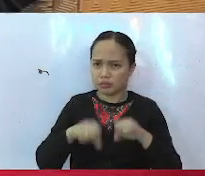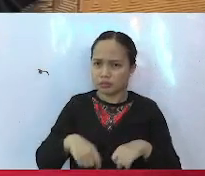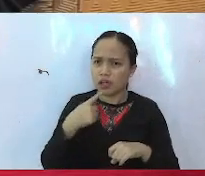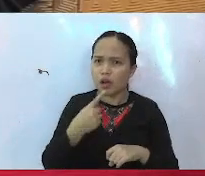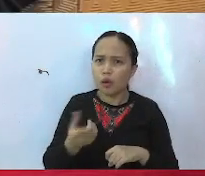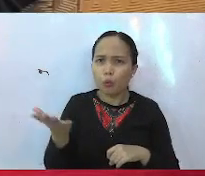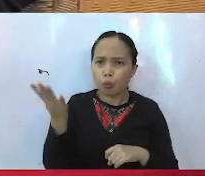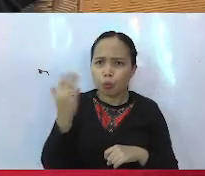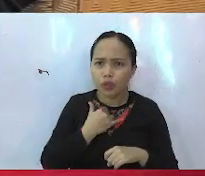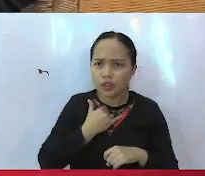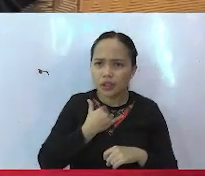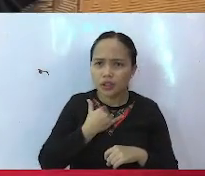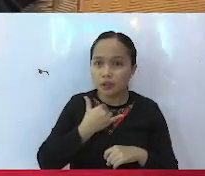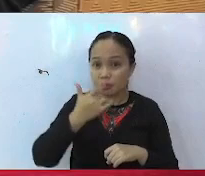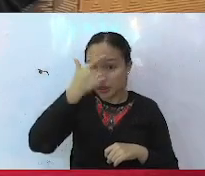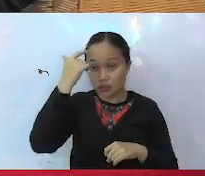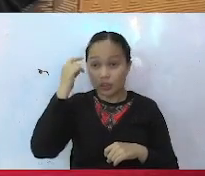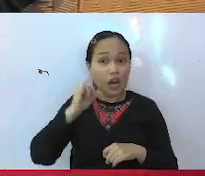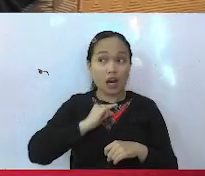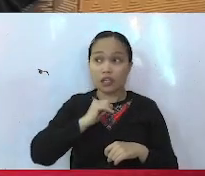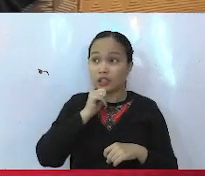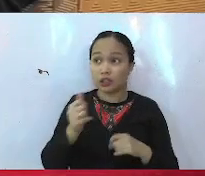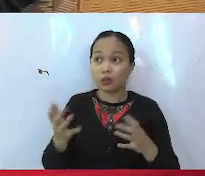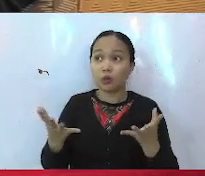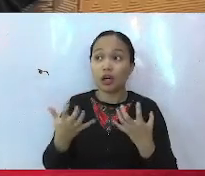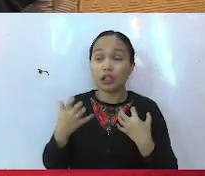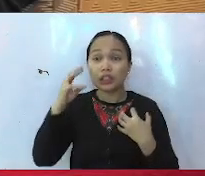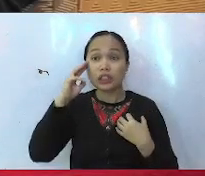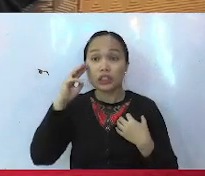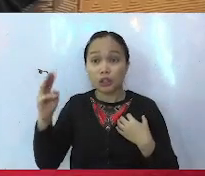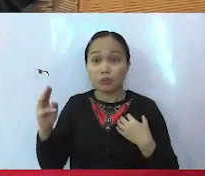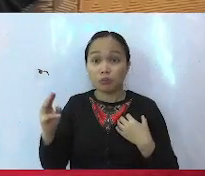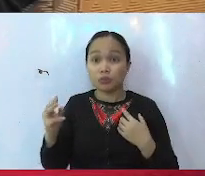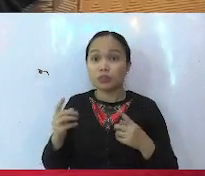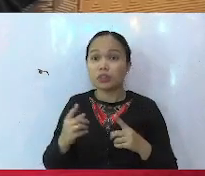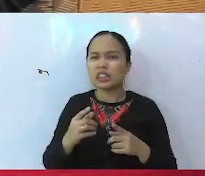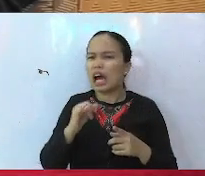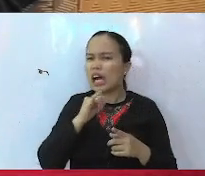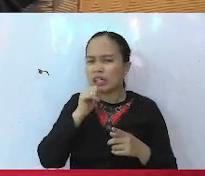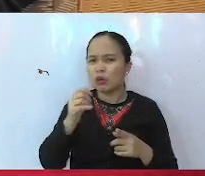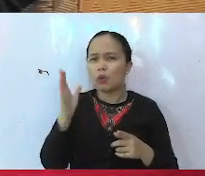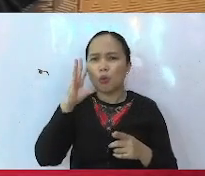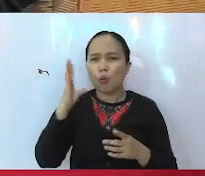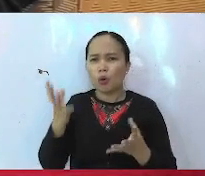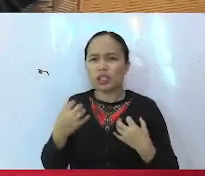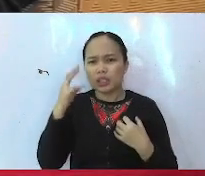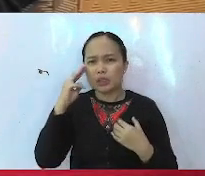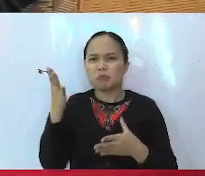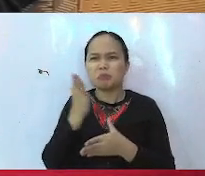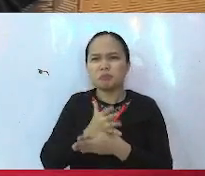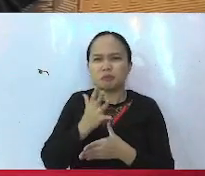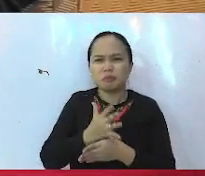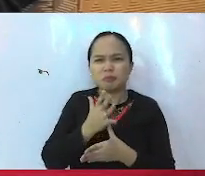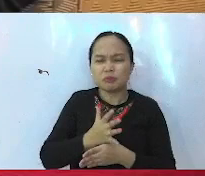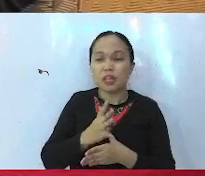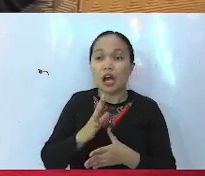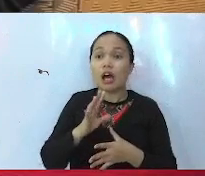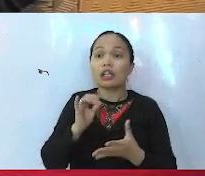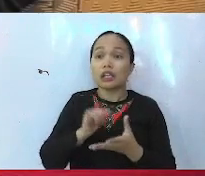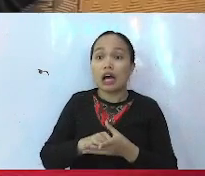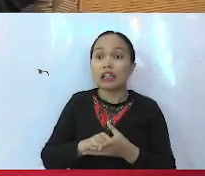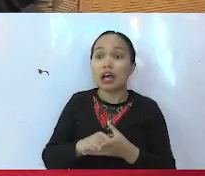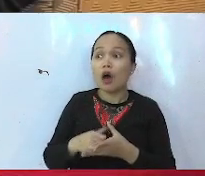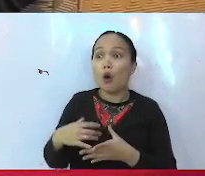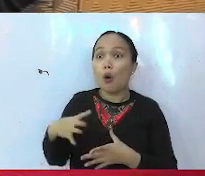why. Because I do not like the distractions that await young people in America.